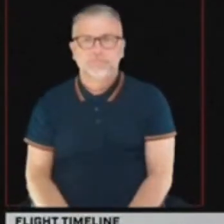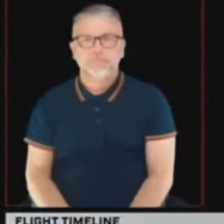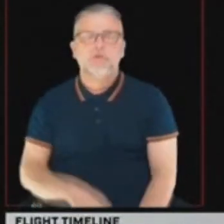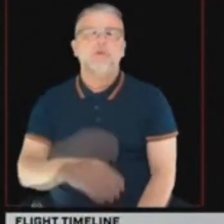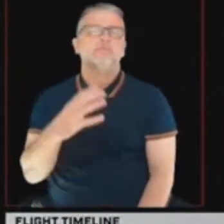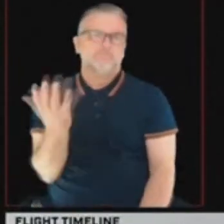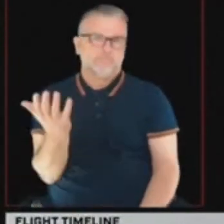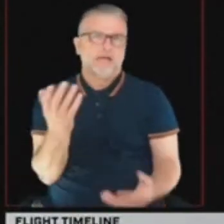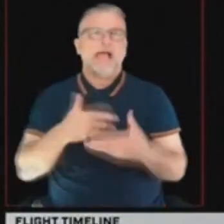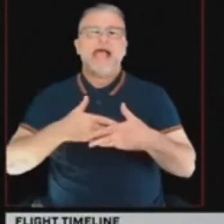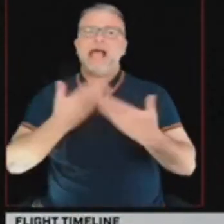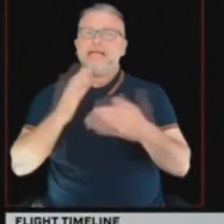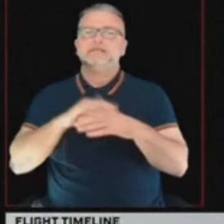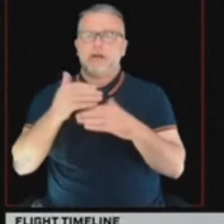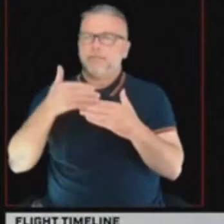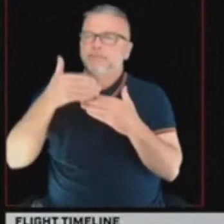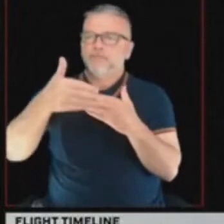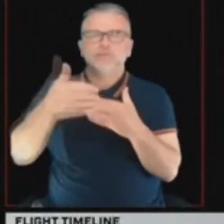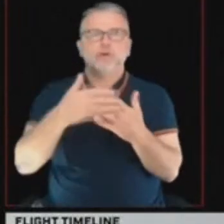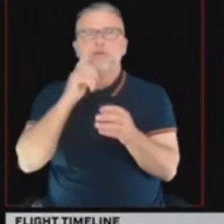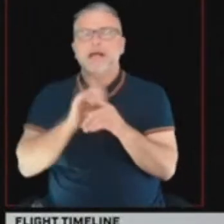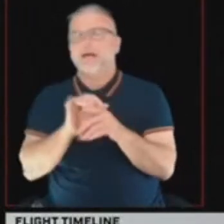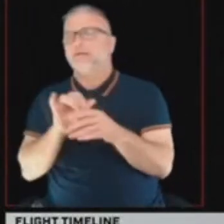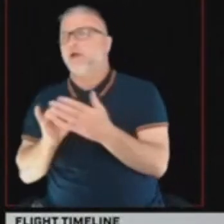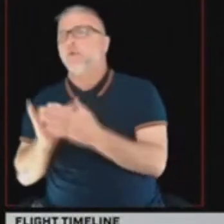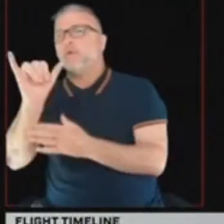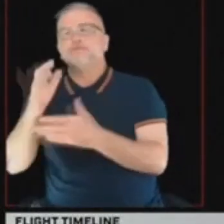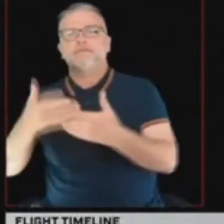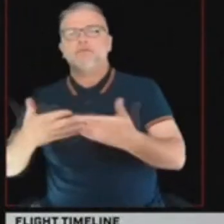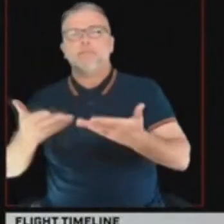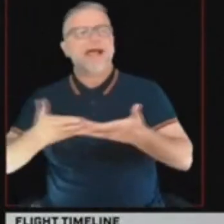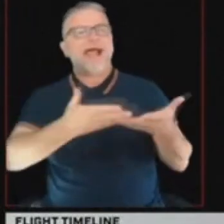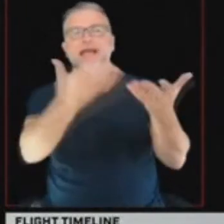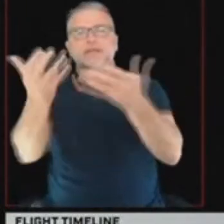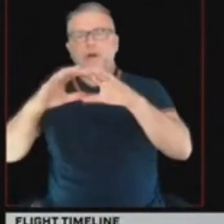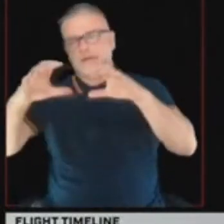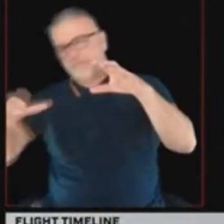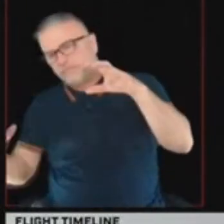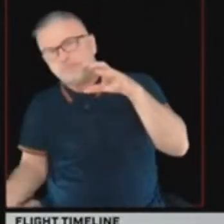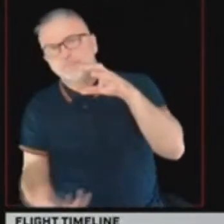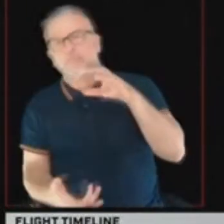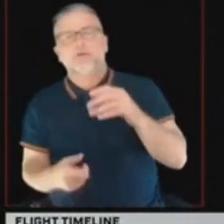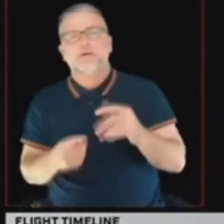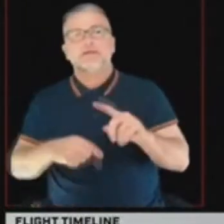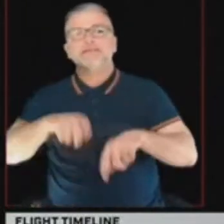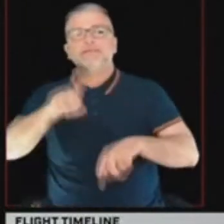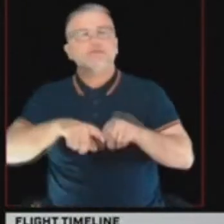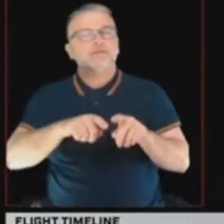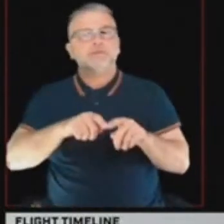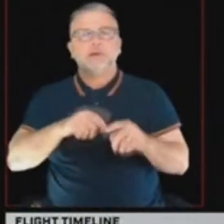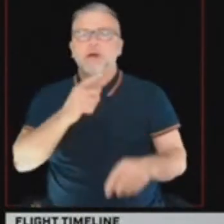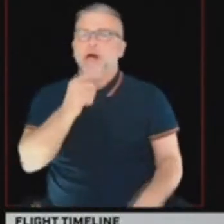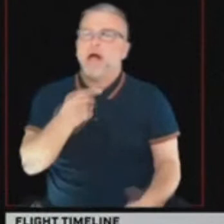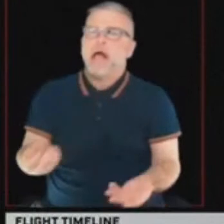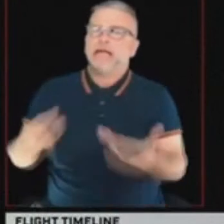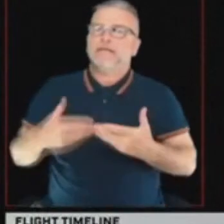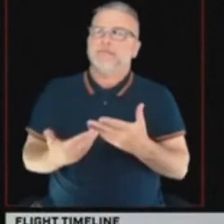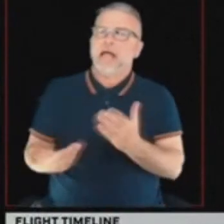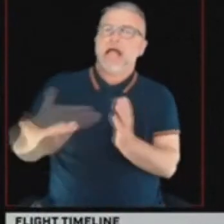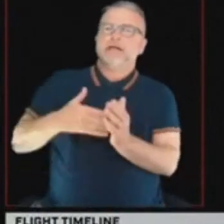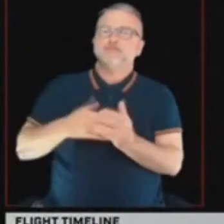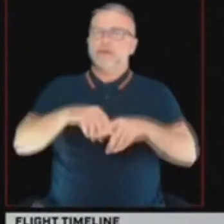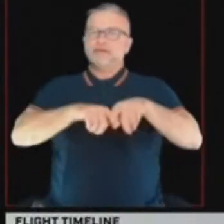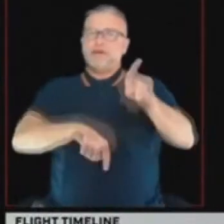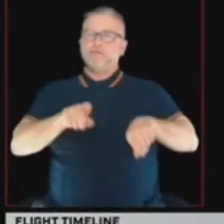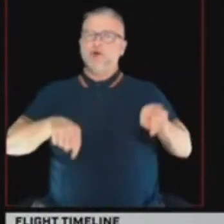we can go to any different launch site, any different launch capability, that adds diversity to the portfolio of